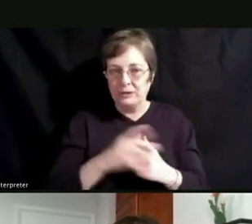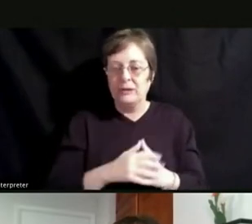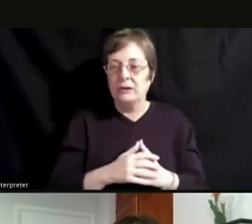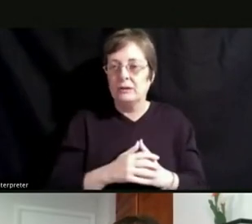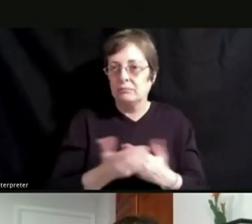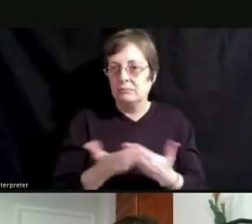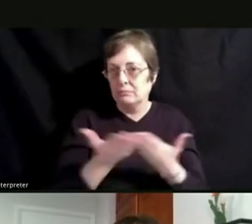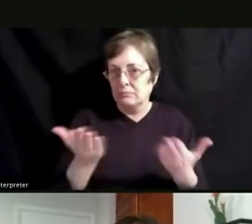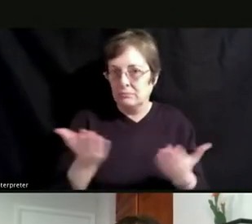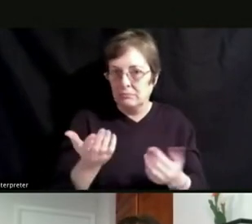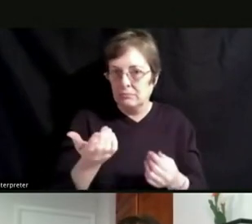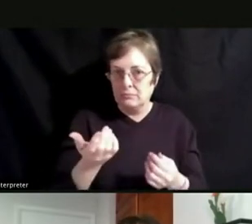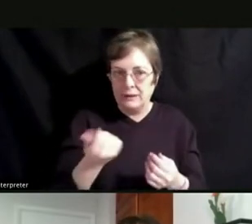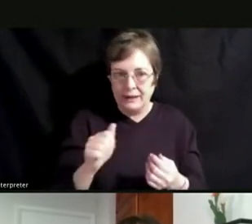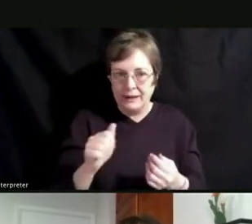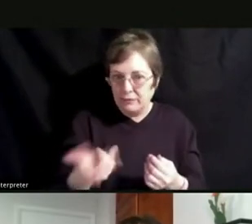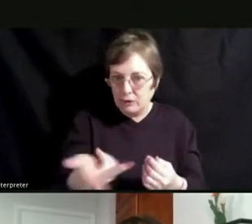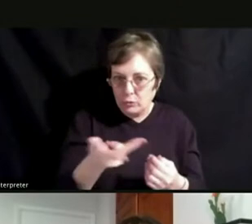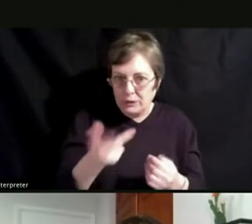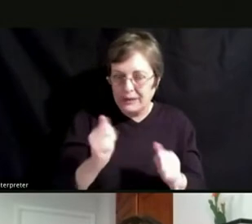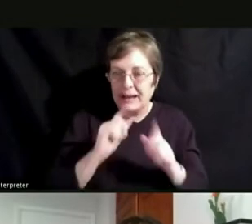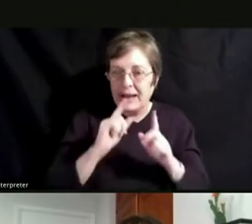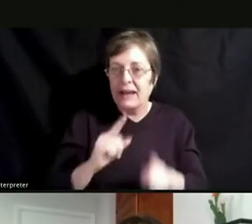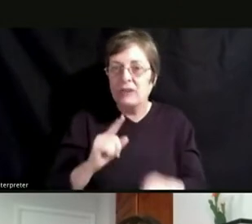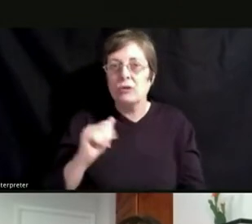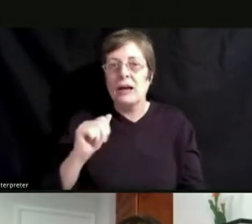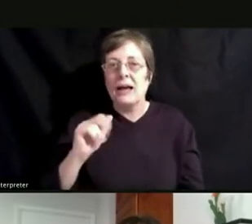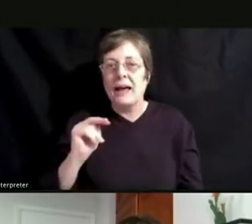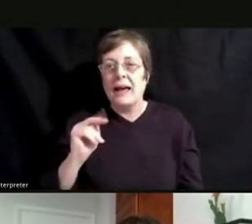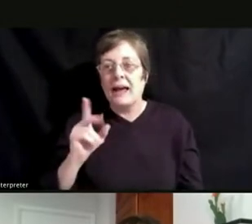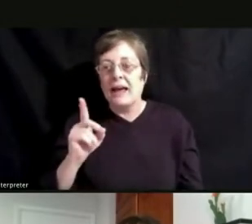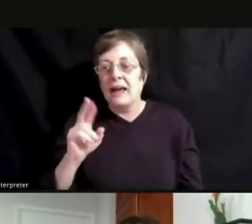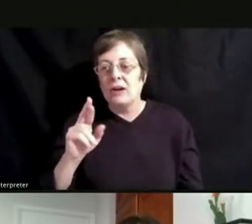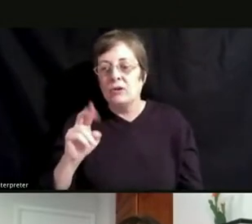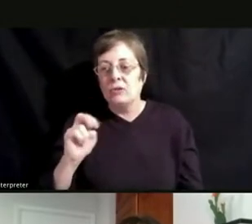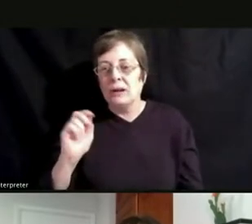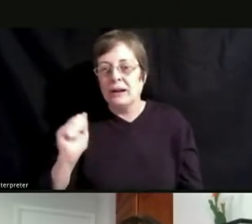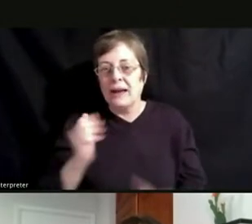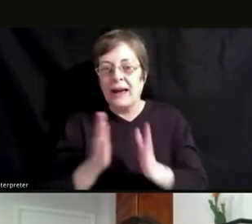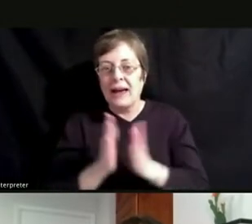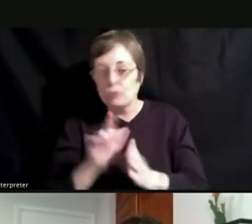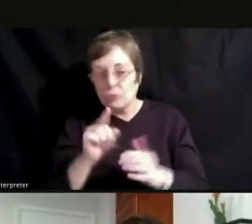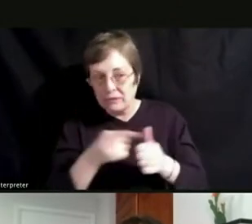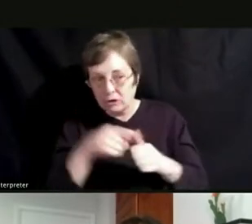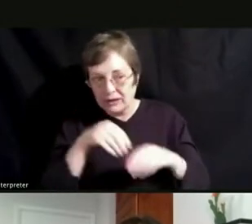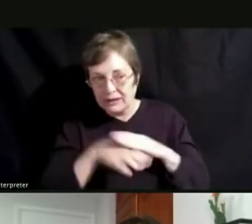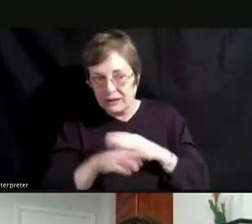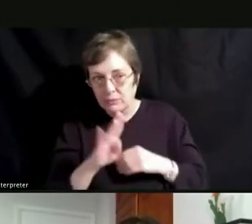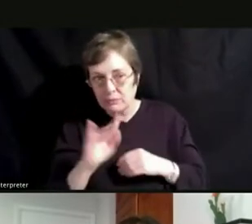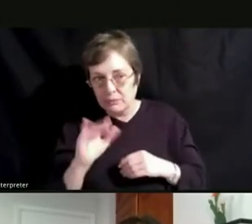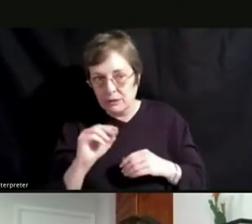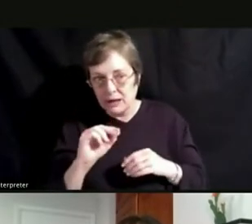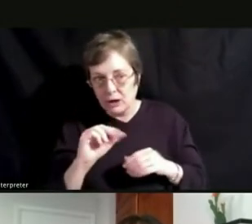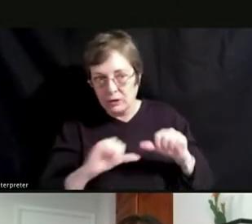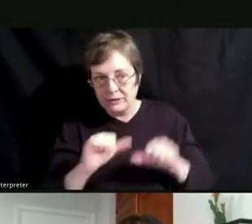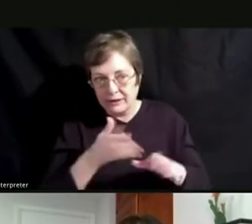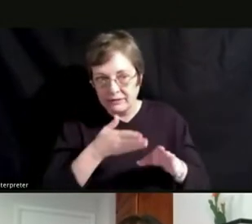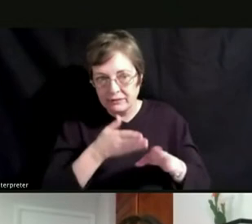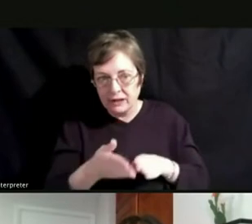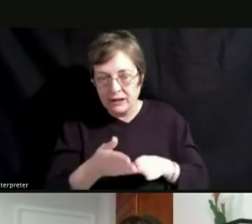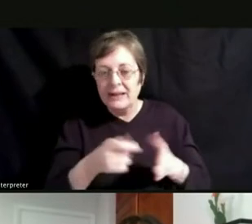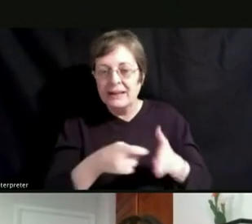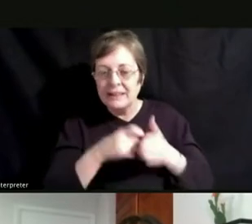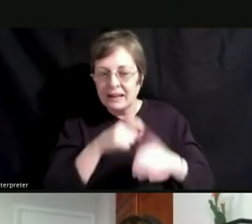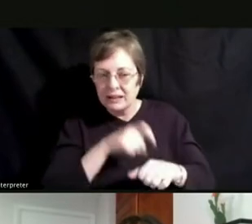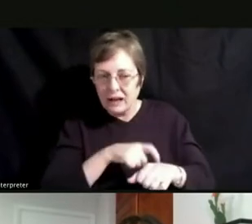Any one of you guys can answer. Andrea asked, when you first entered the bioscience field, did it take time to get used to the work, and is the work harder